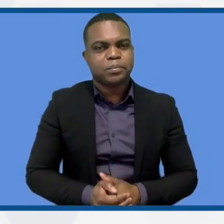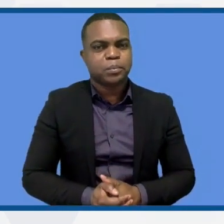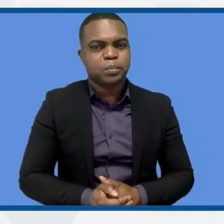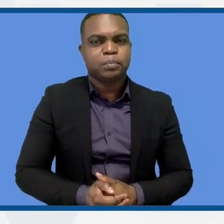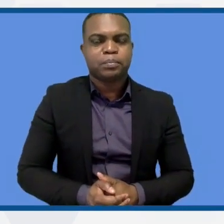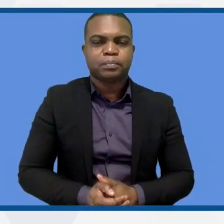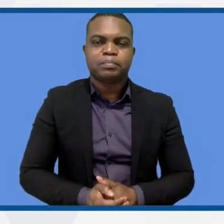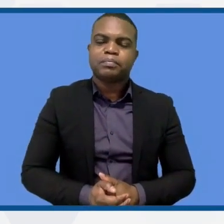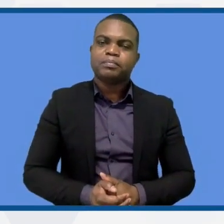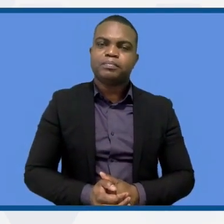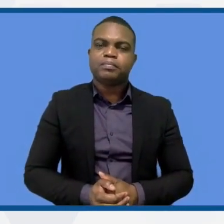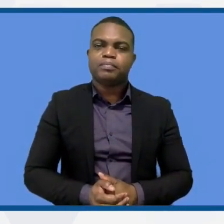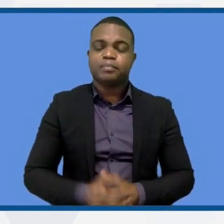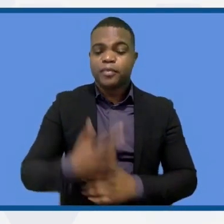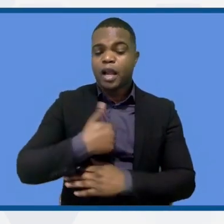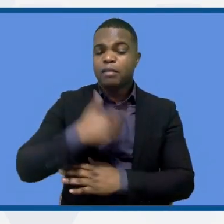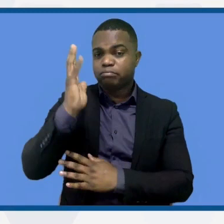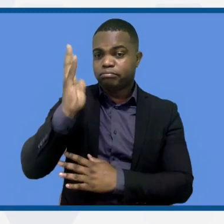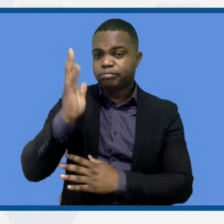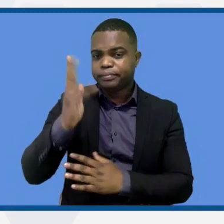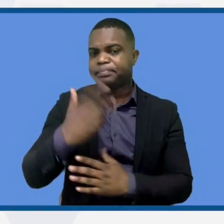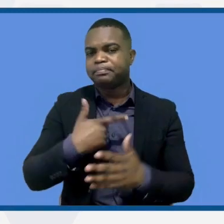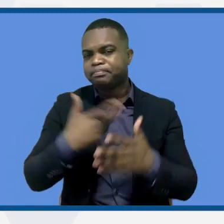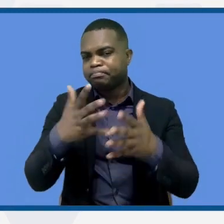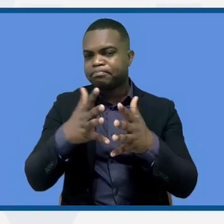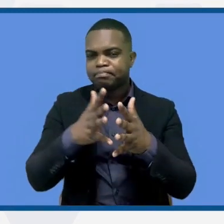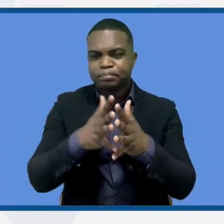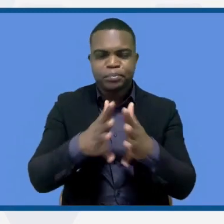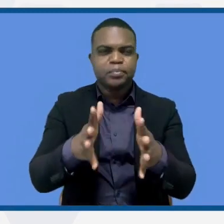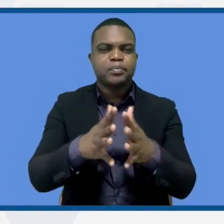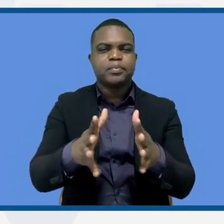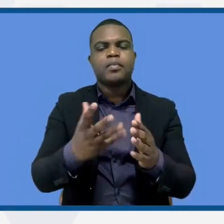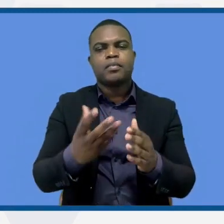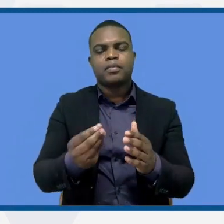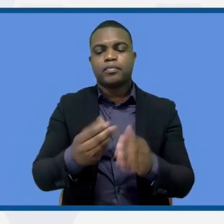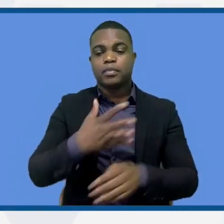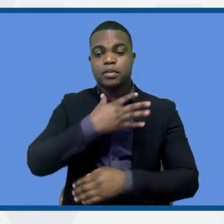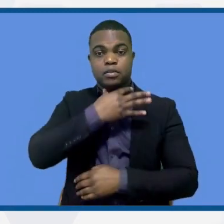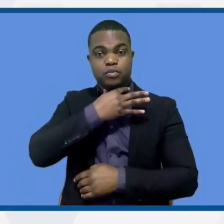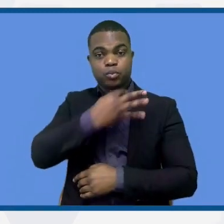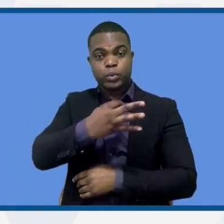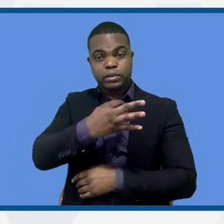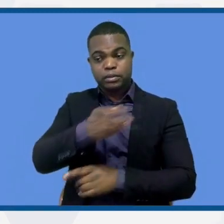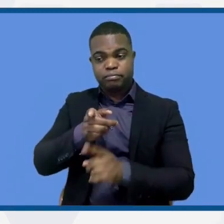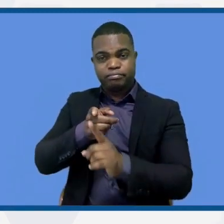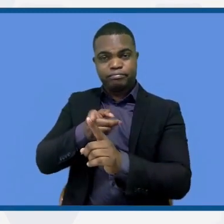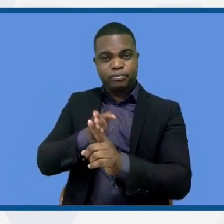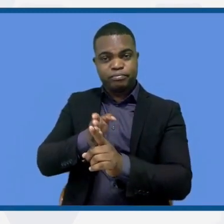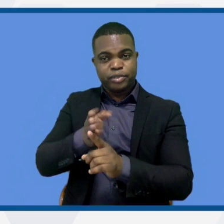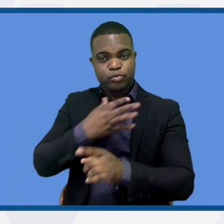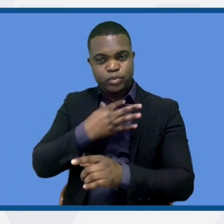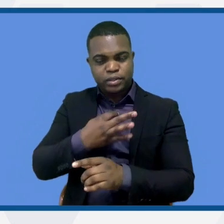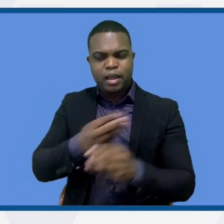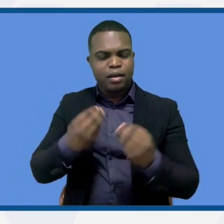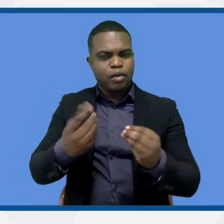GIRI Global Resilience Index, which is being developed right now in the framework of the